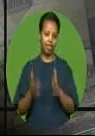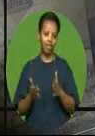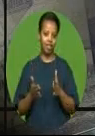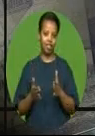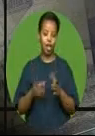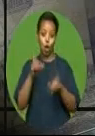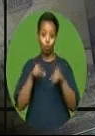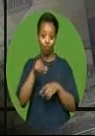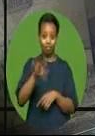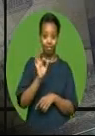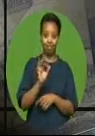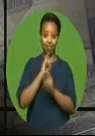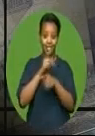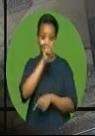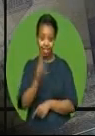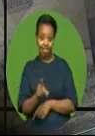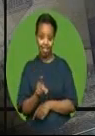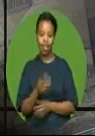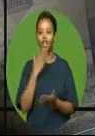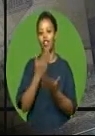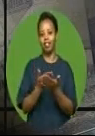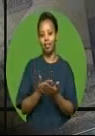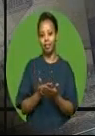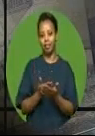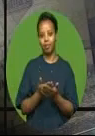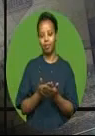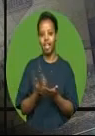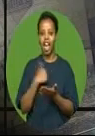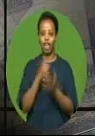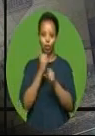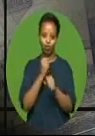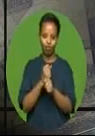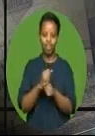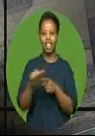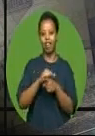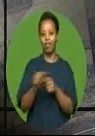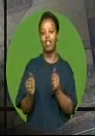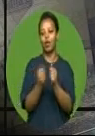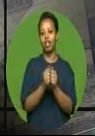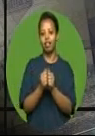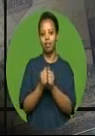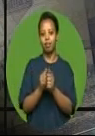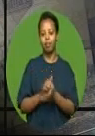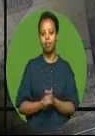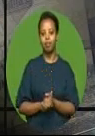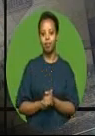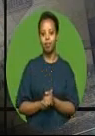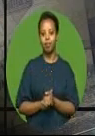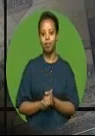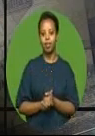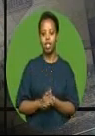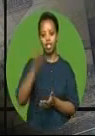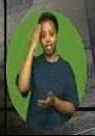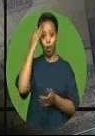Students, did you get the answer? Good. Let us do the activity together. The